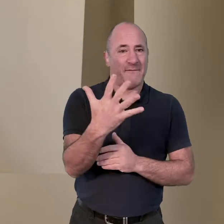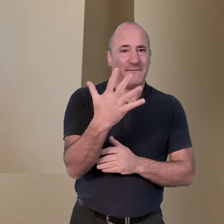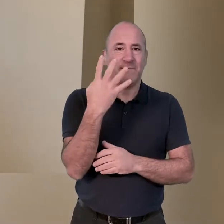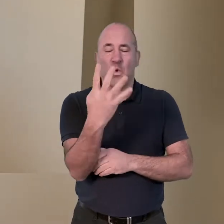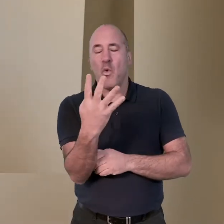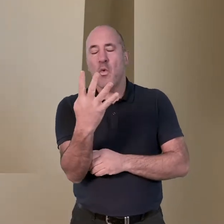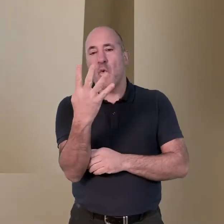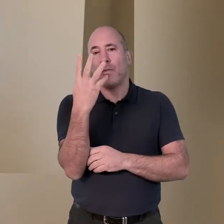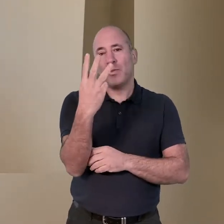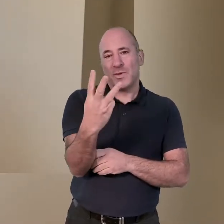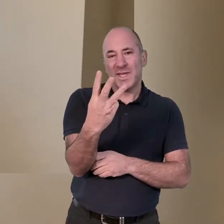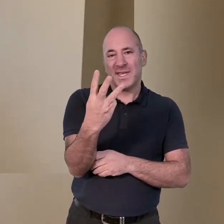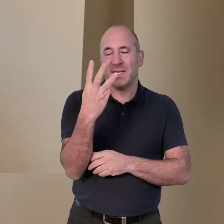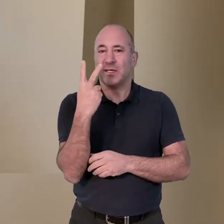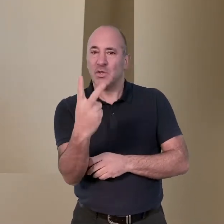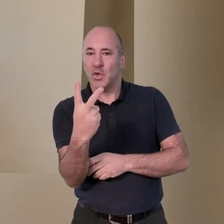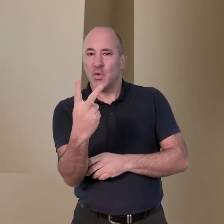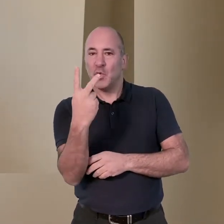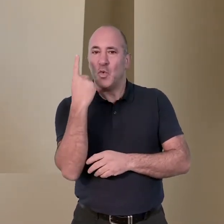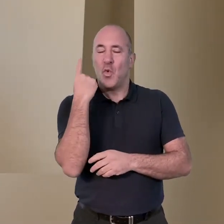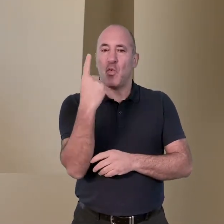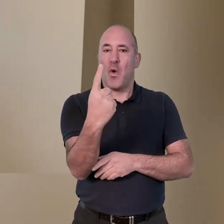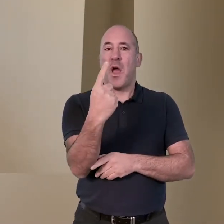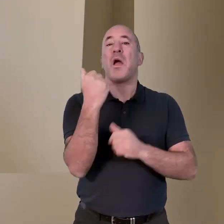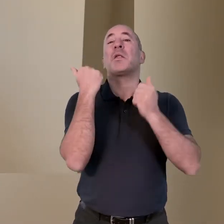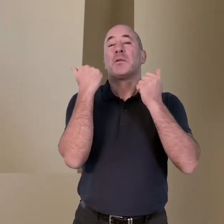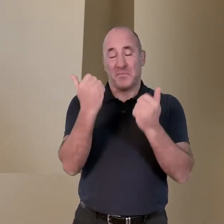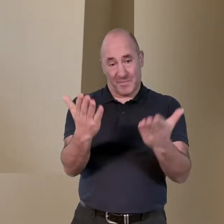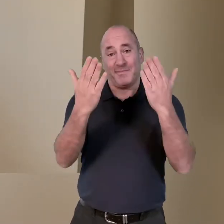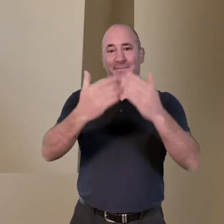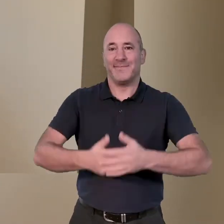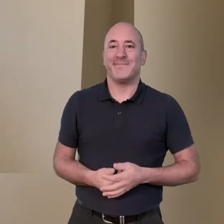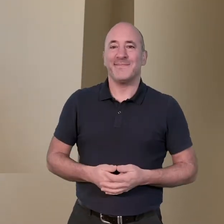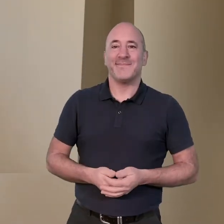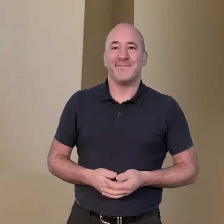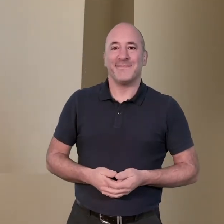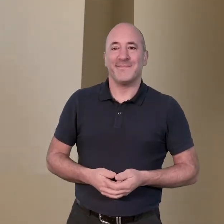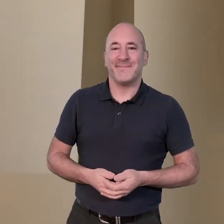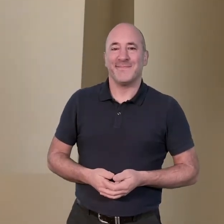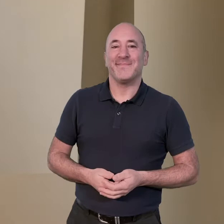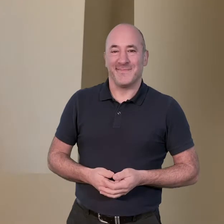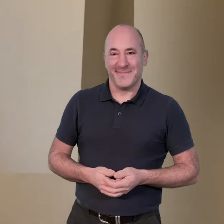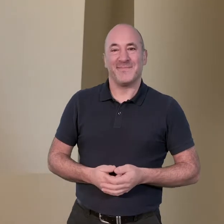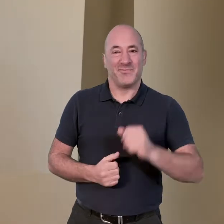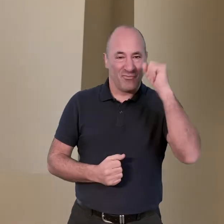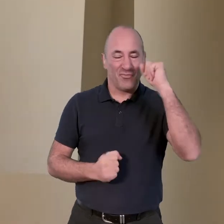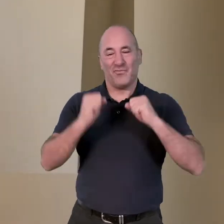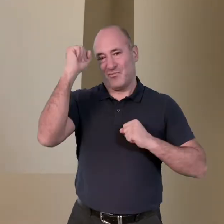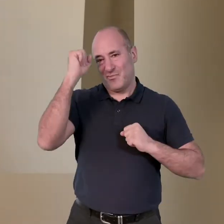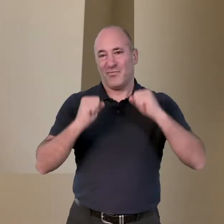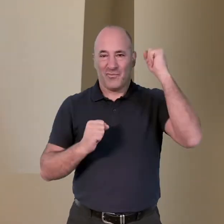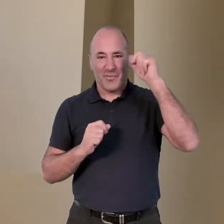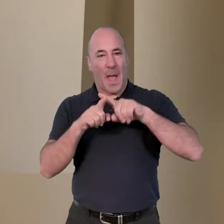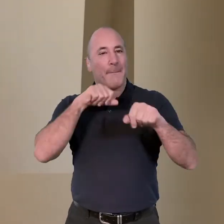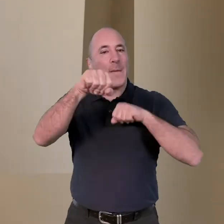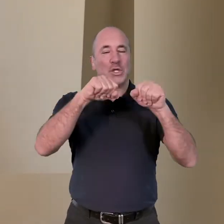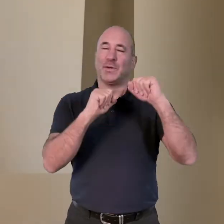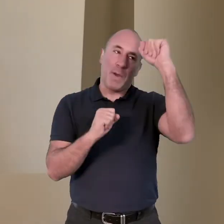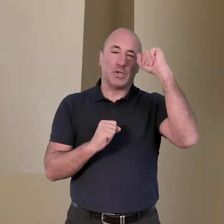Fantastic work. In 5, 4, 3, 2, 1. Off we go. So up in the